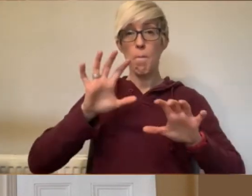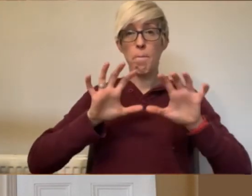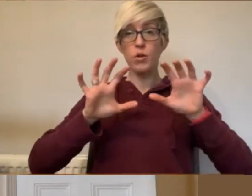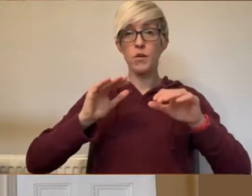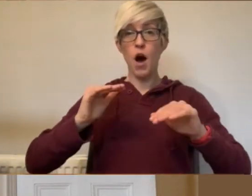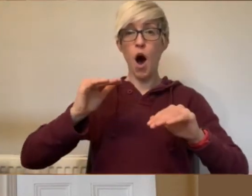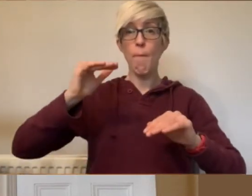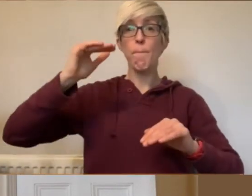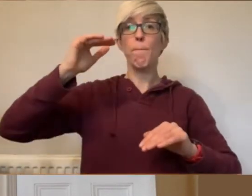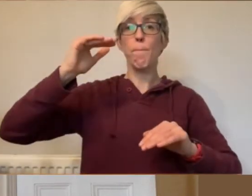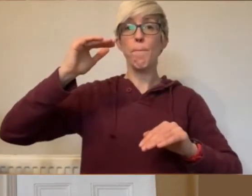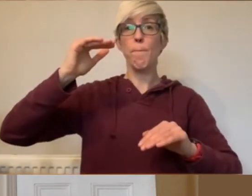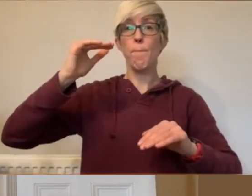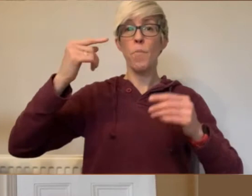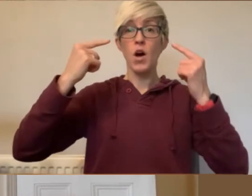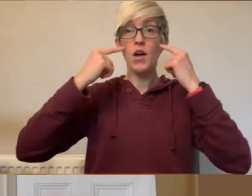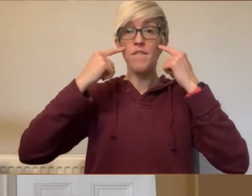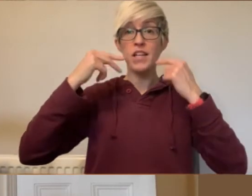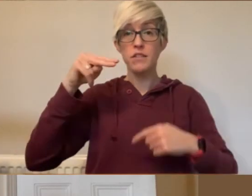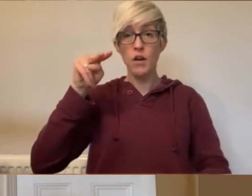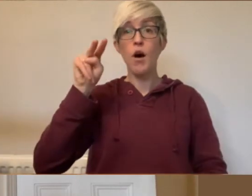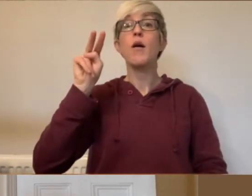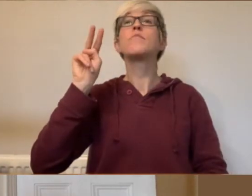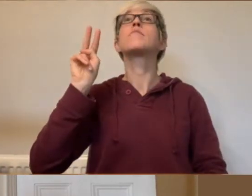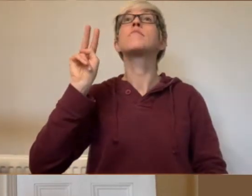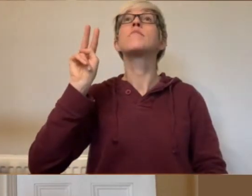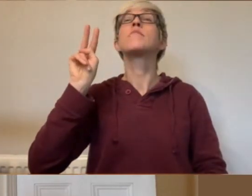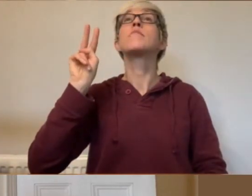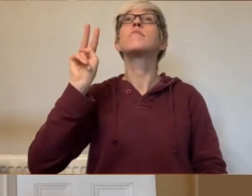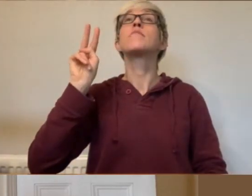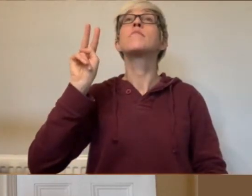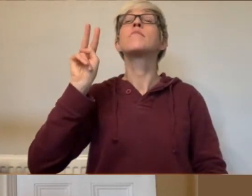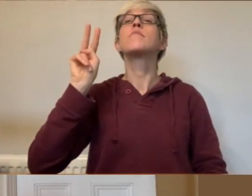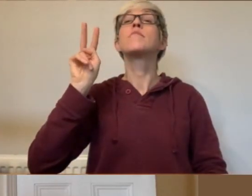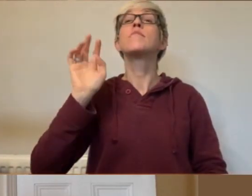bottom out and look up slightly.